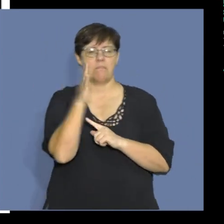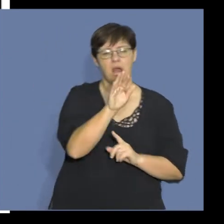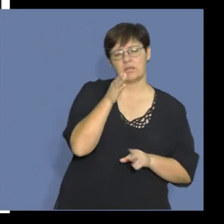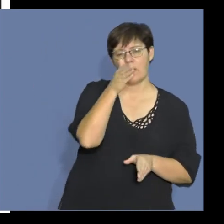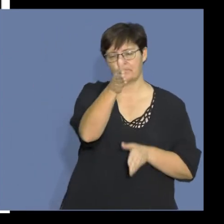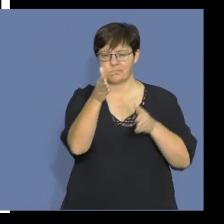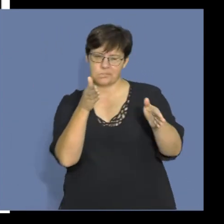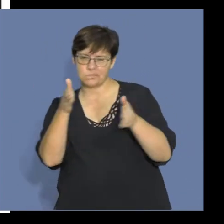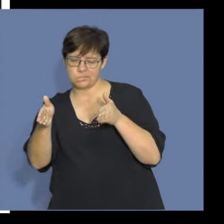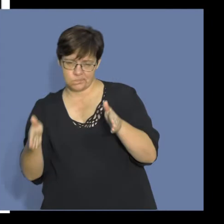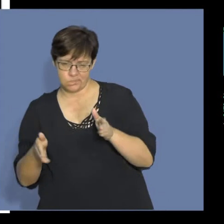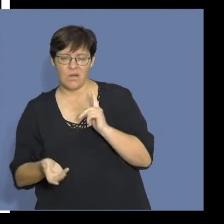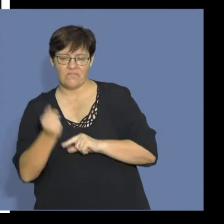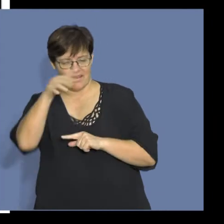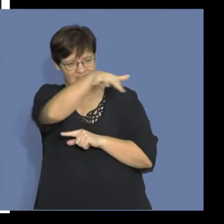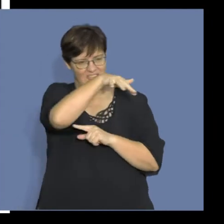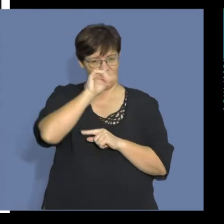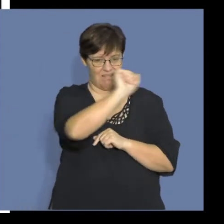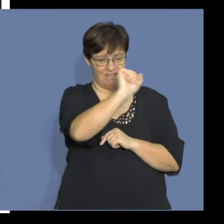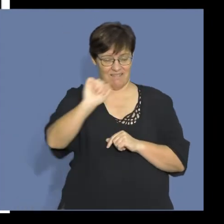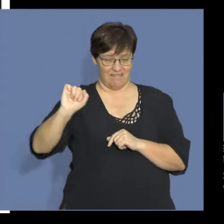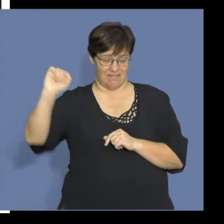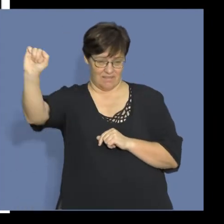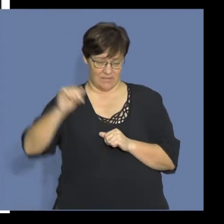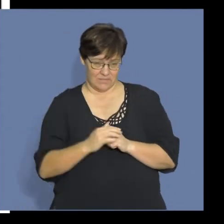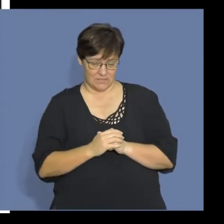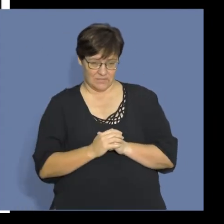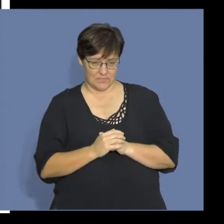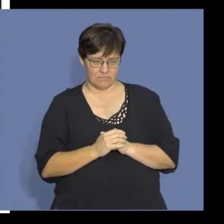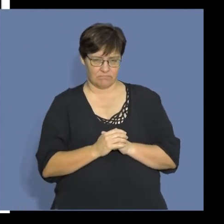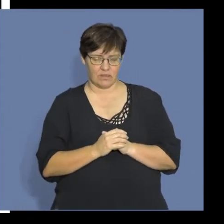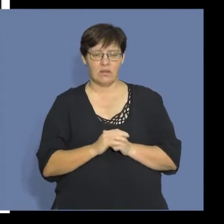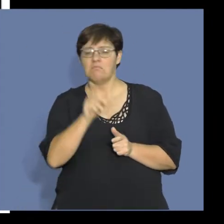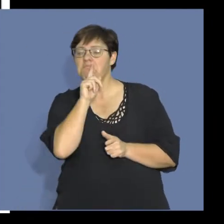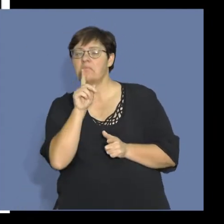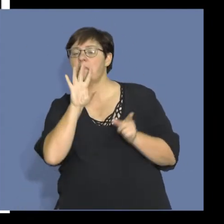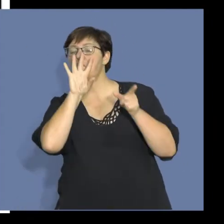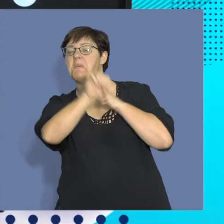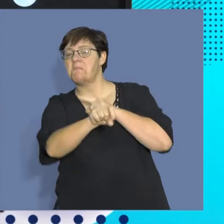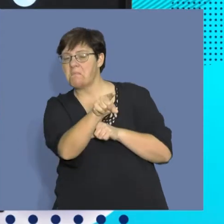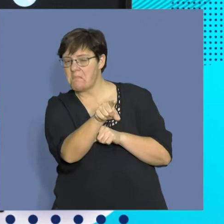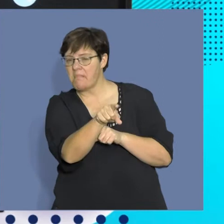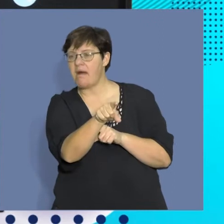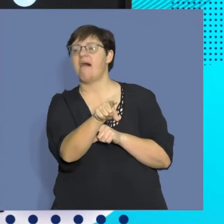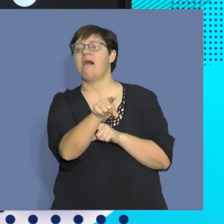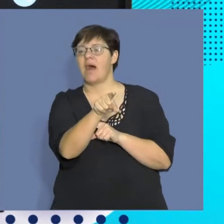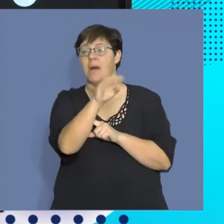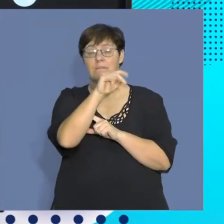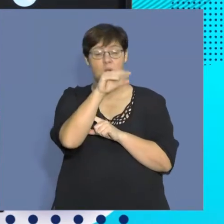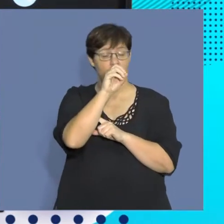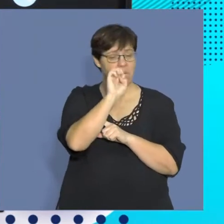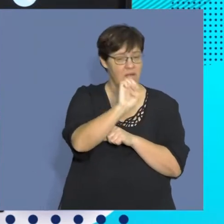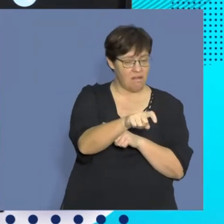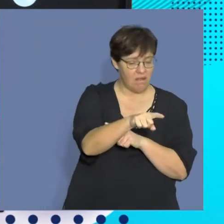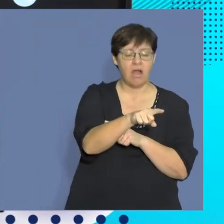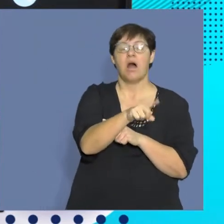as animals found in this. And it's important that we recognize that if you're able to recognize these biomes, that you're able